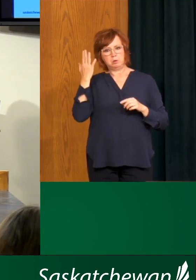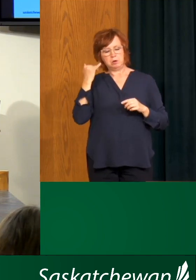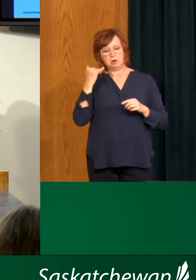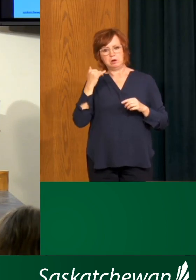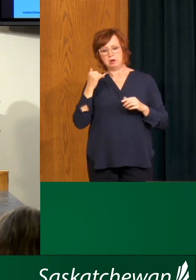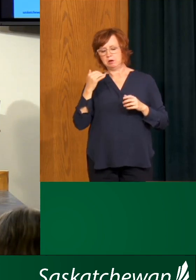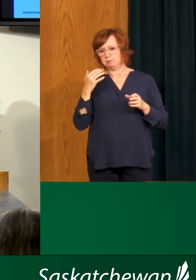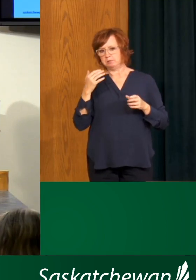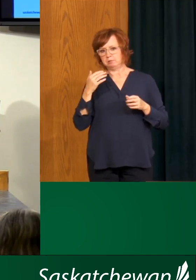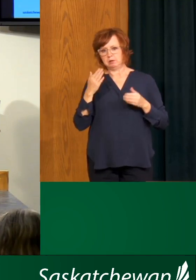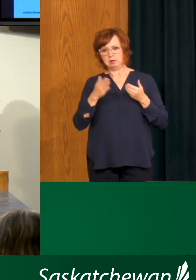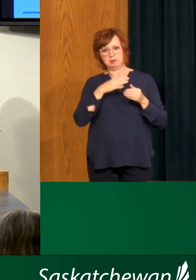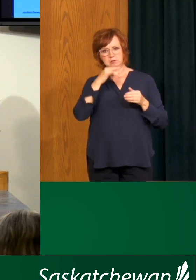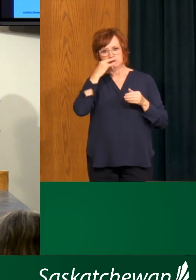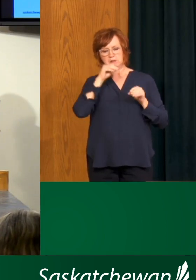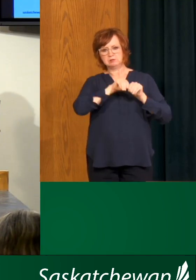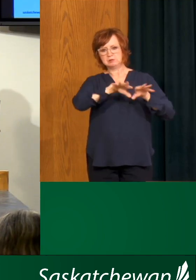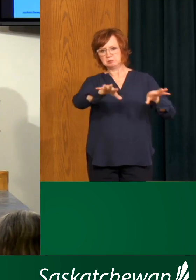protect themselves in the class.